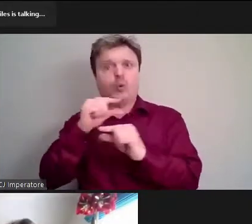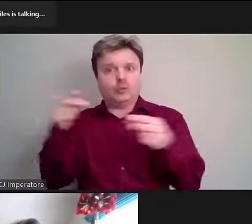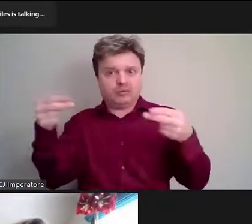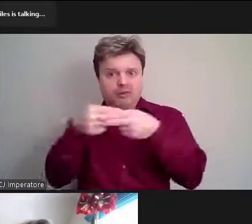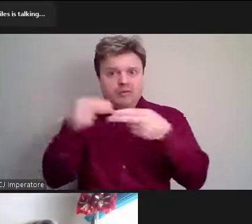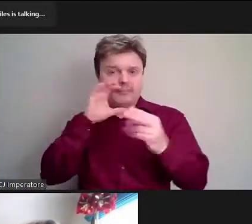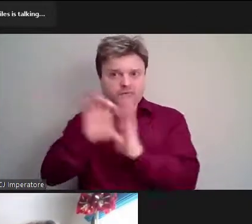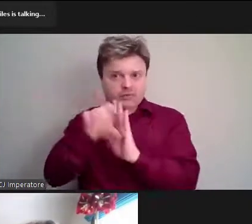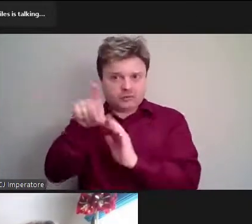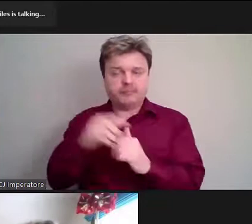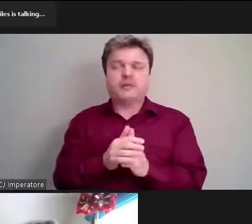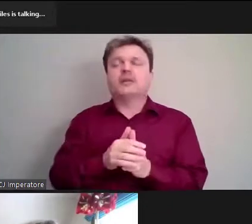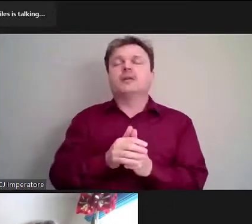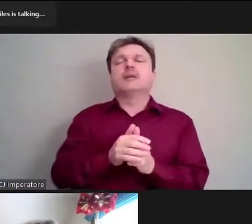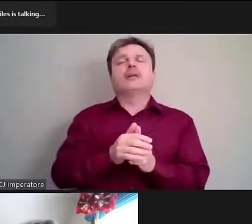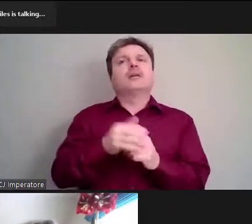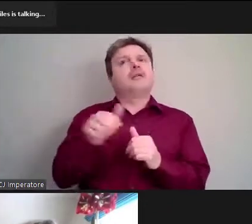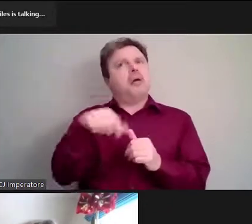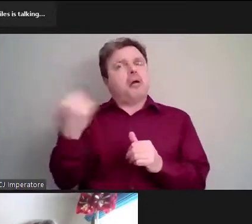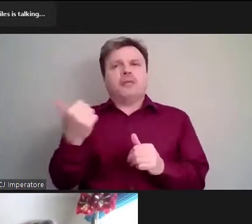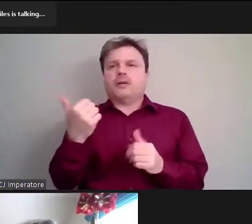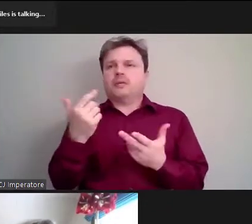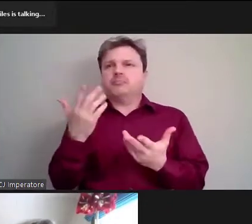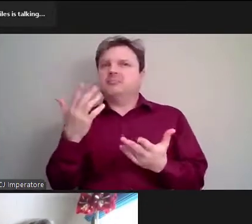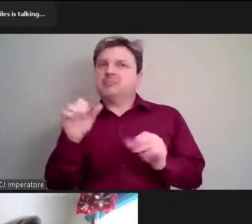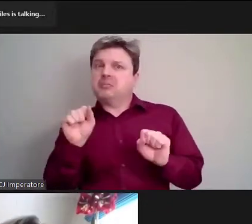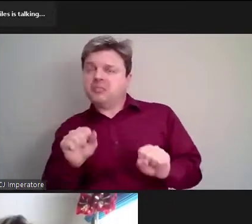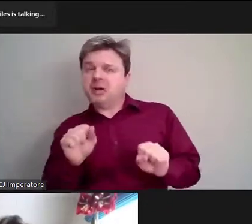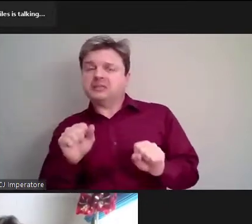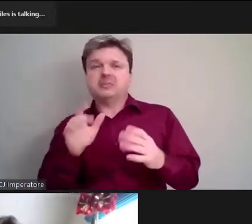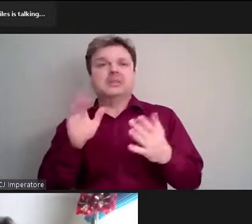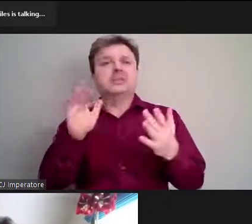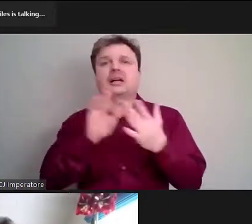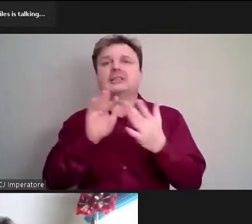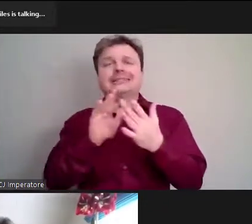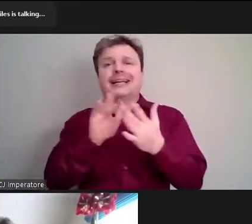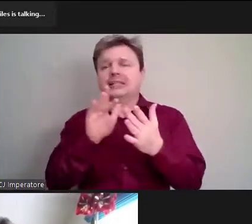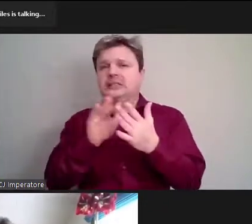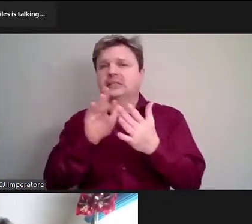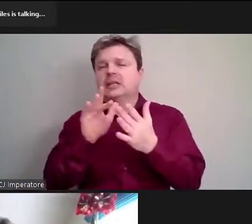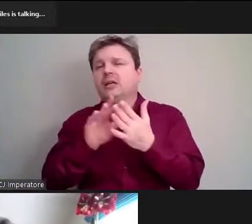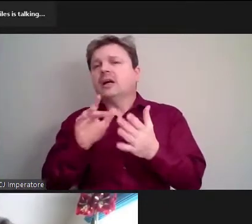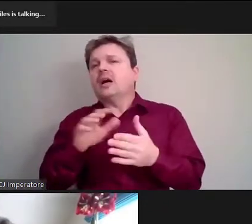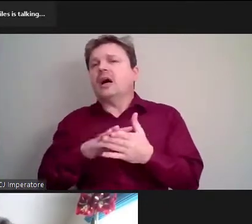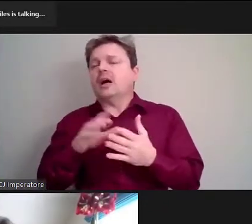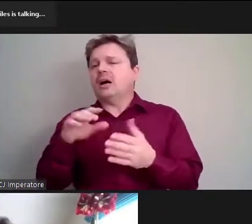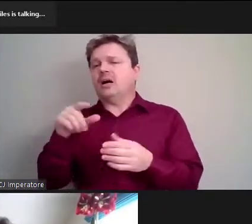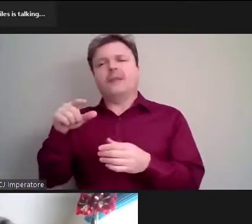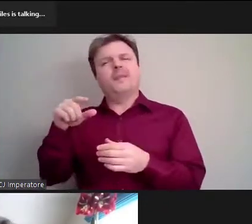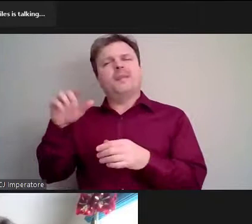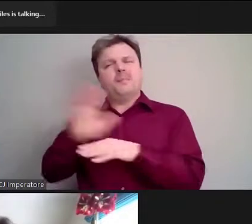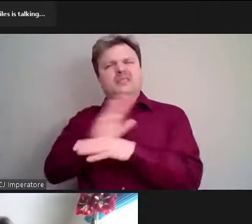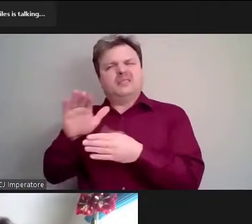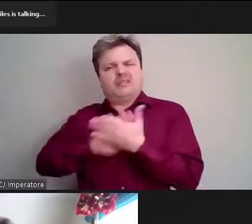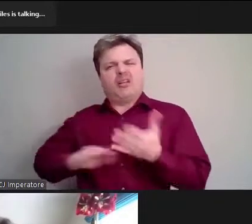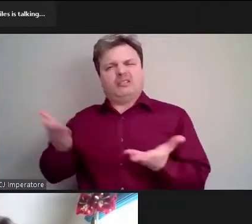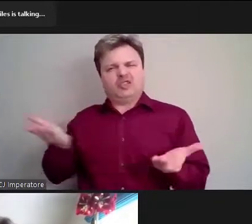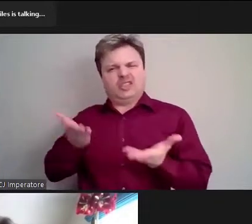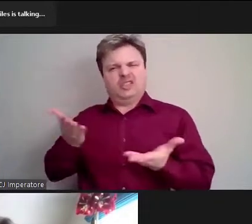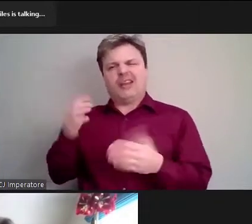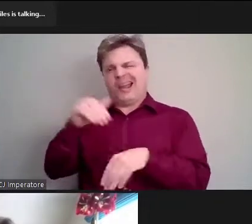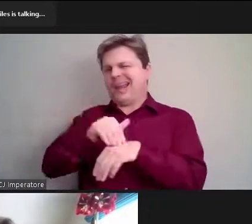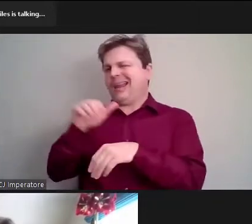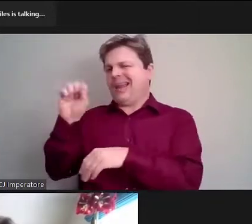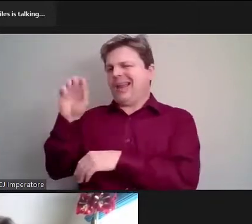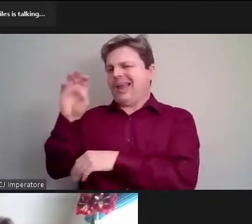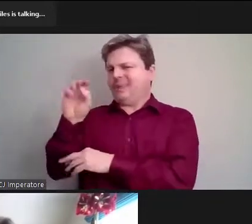into possibly getting into contact with Broad College, which is the business college here at MSU, because one